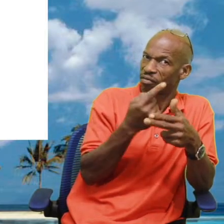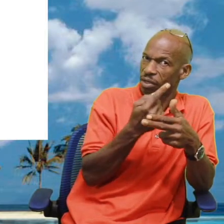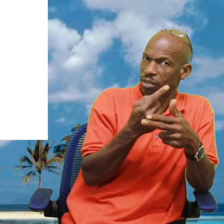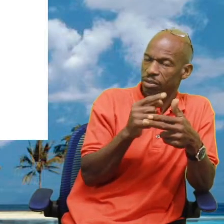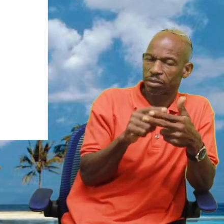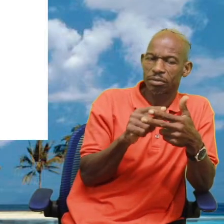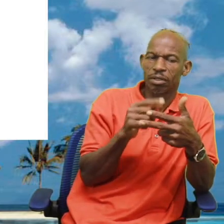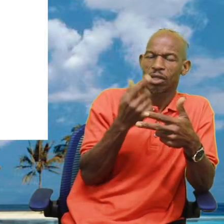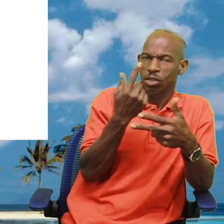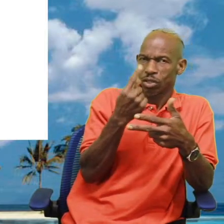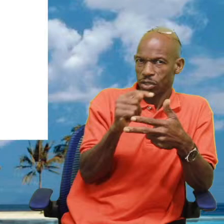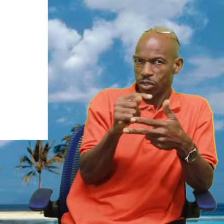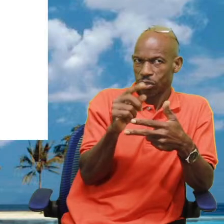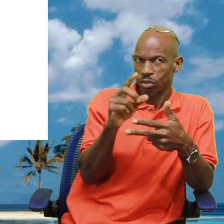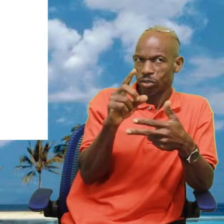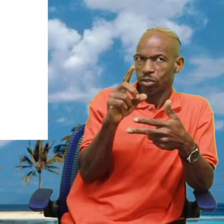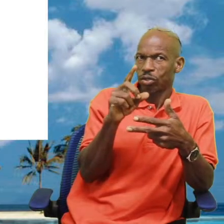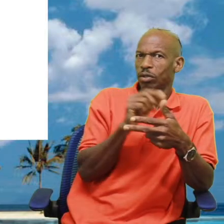the